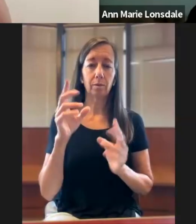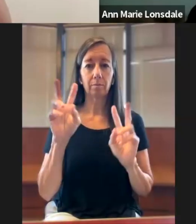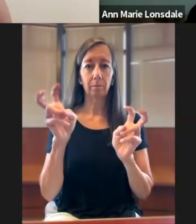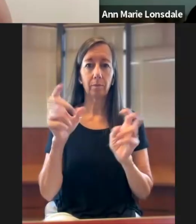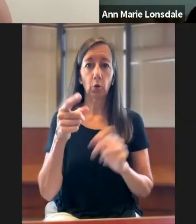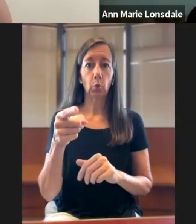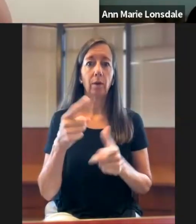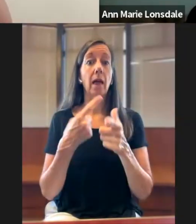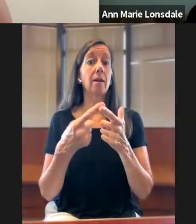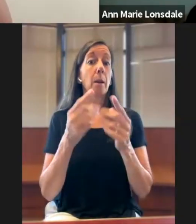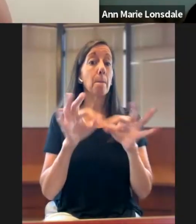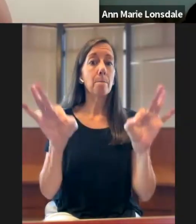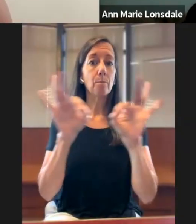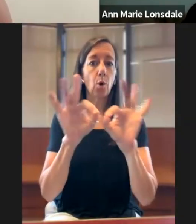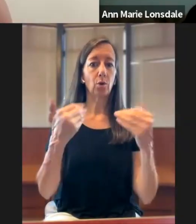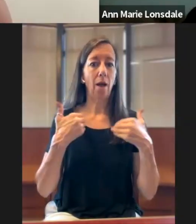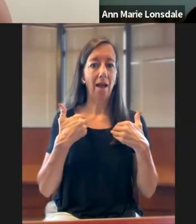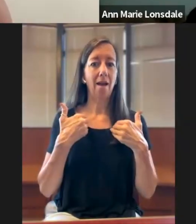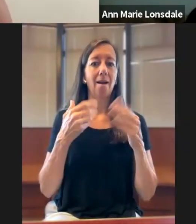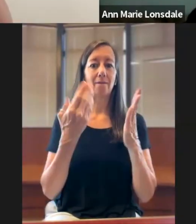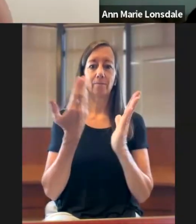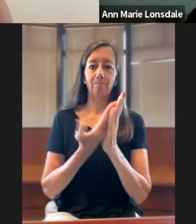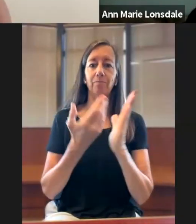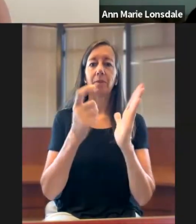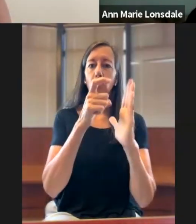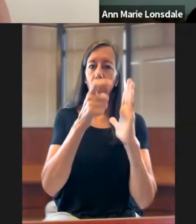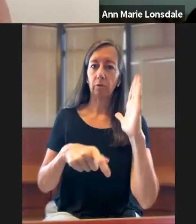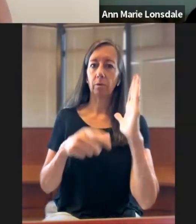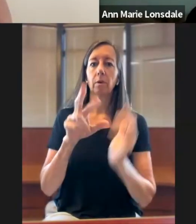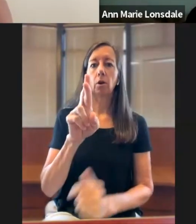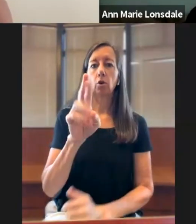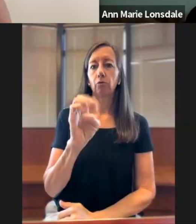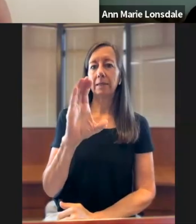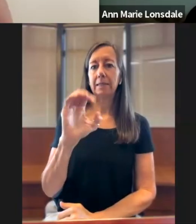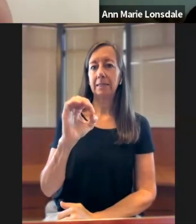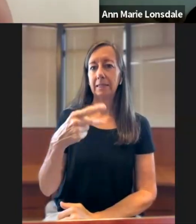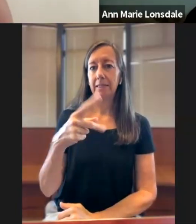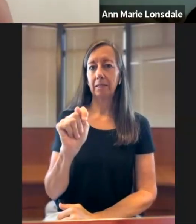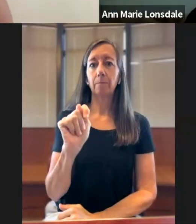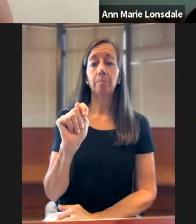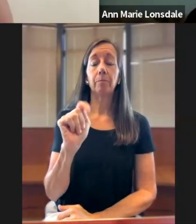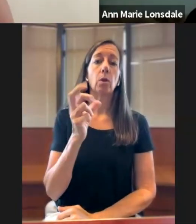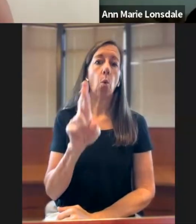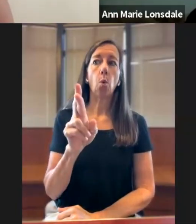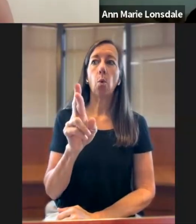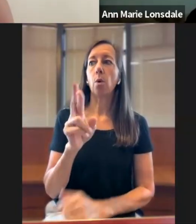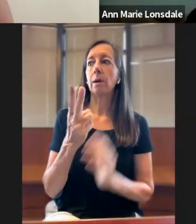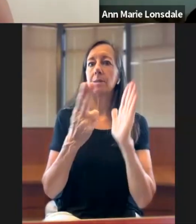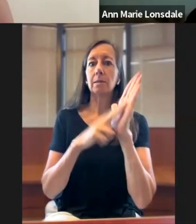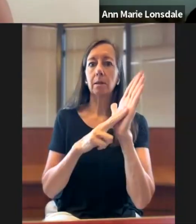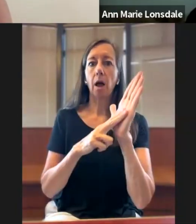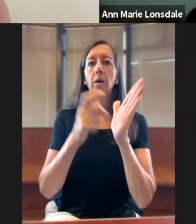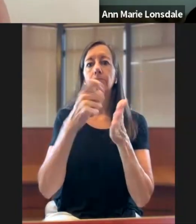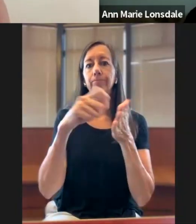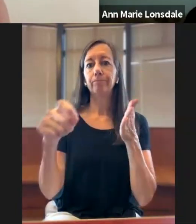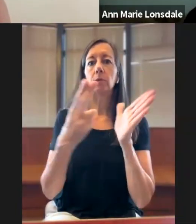So if you have a signed contract or an agreement, even a text message, if you have something that states that they